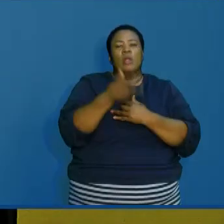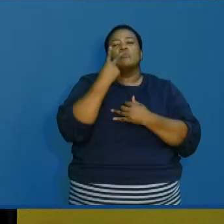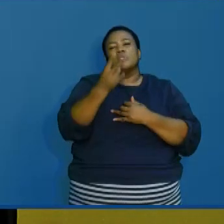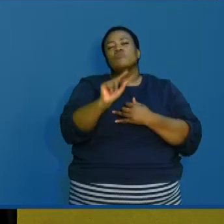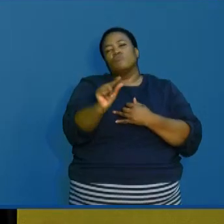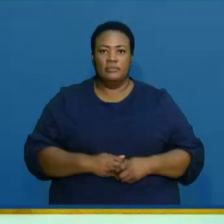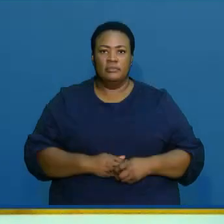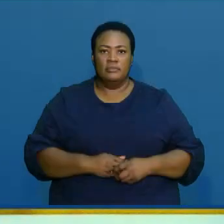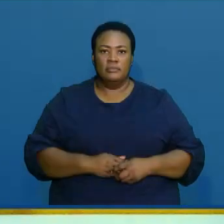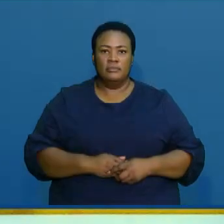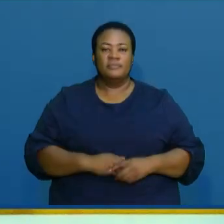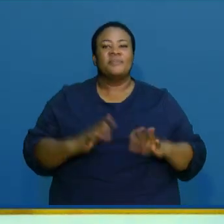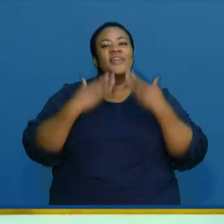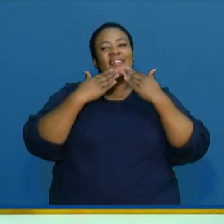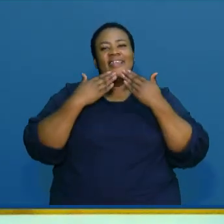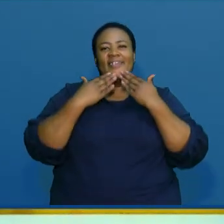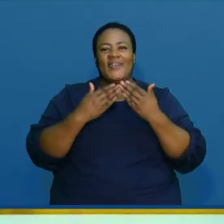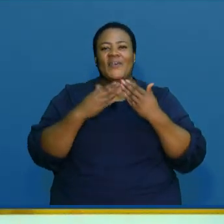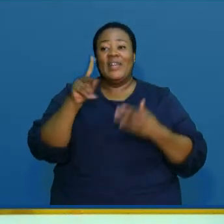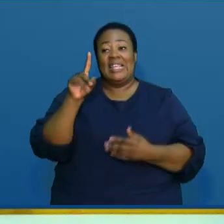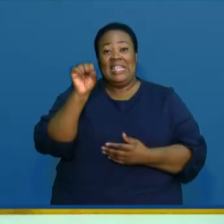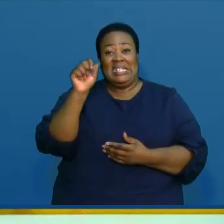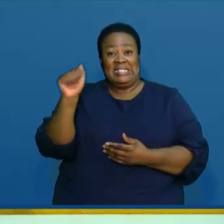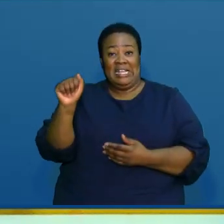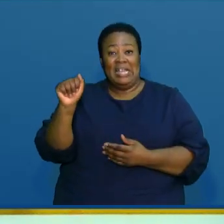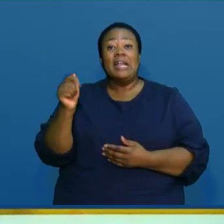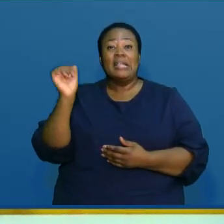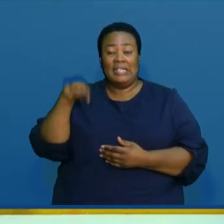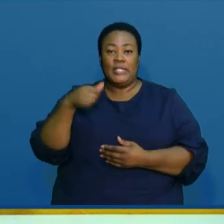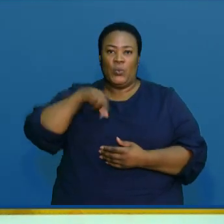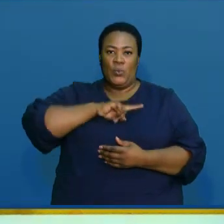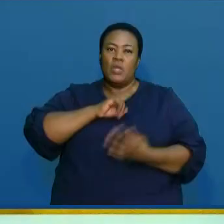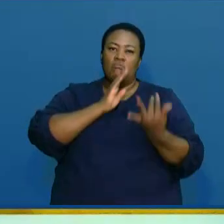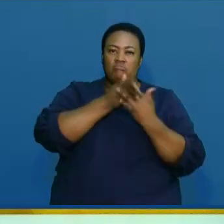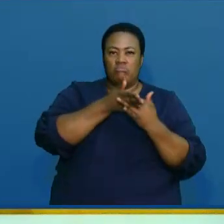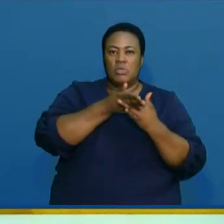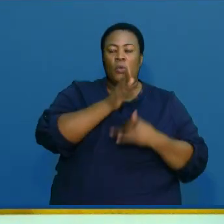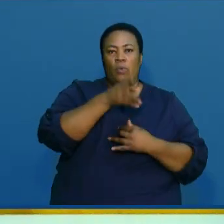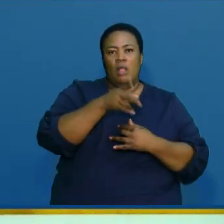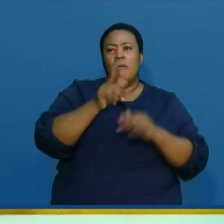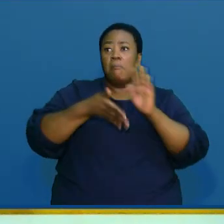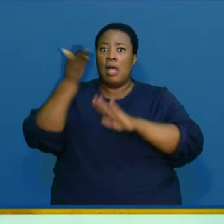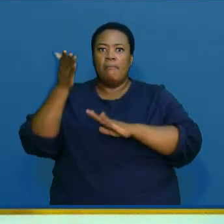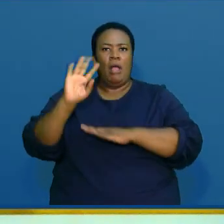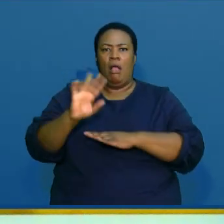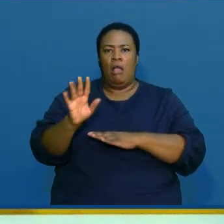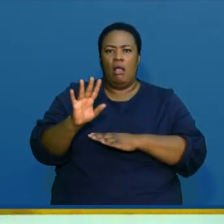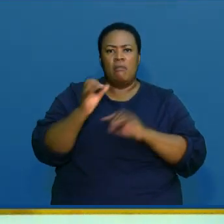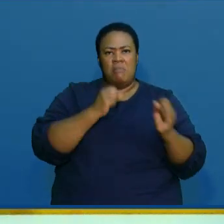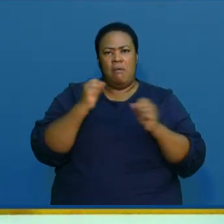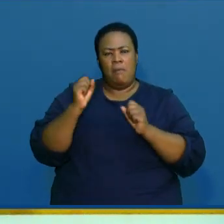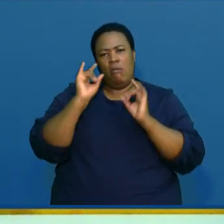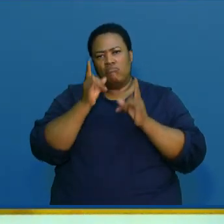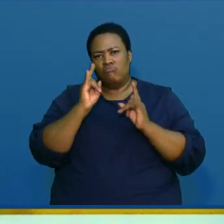now. Thank you so much, Kasalbaga. Guys, we are going to take a quick break, but don't go anywhere. Don't forget to send